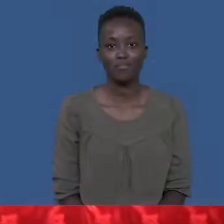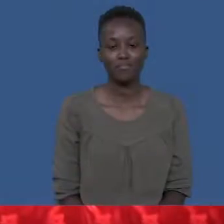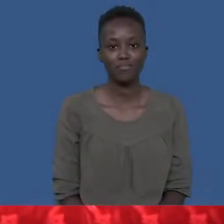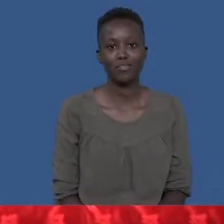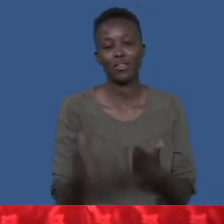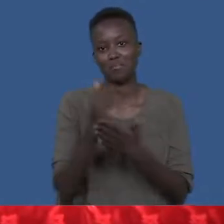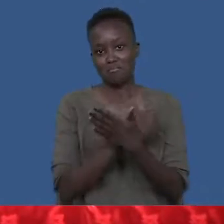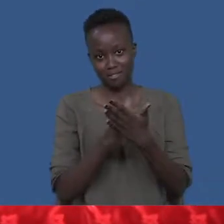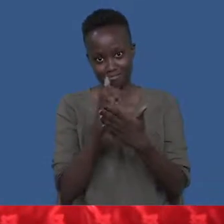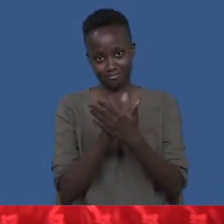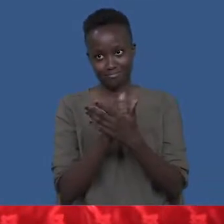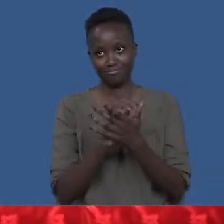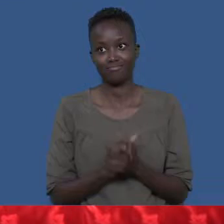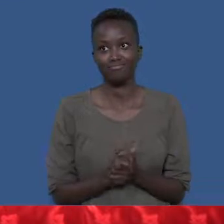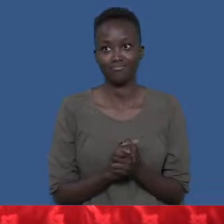Amen. A very